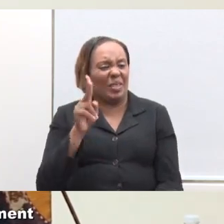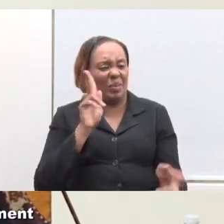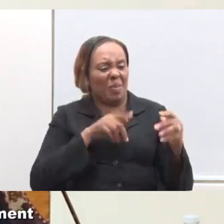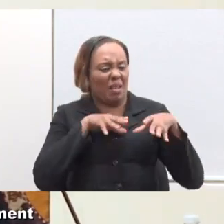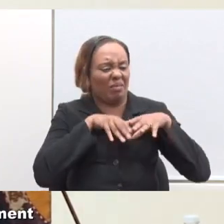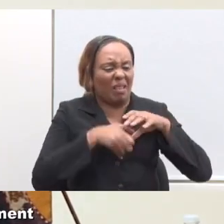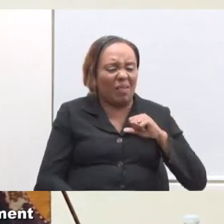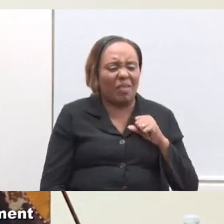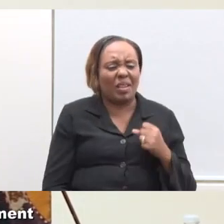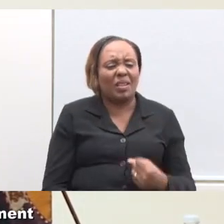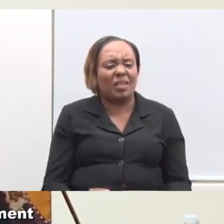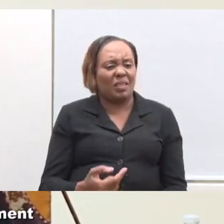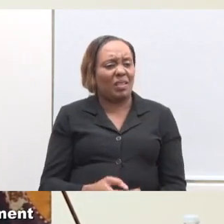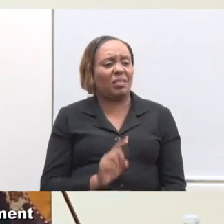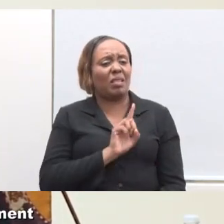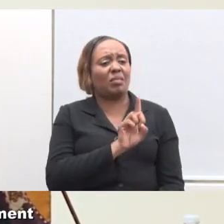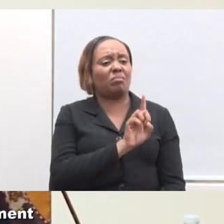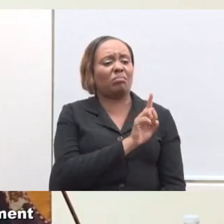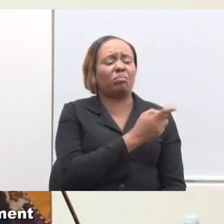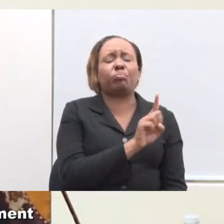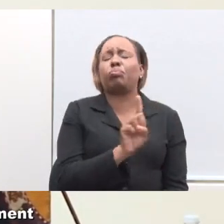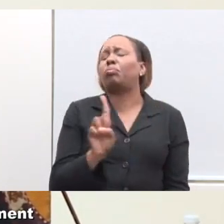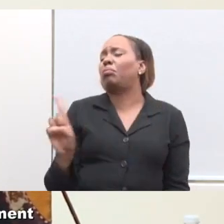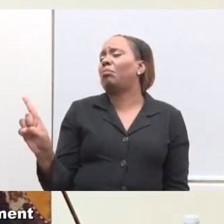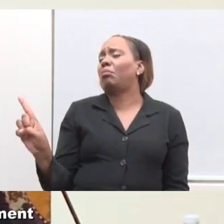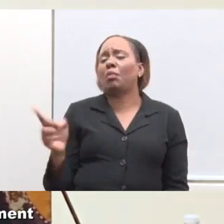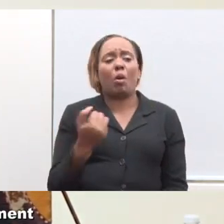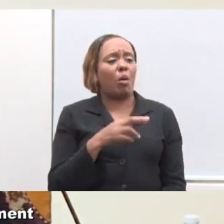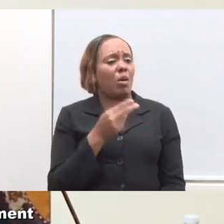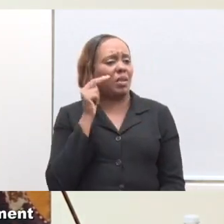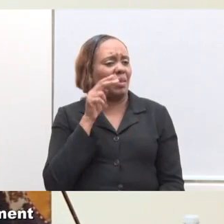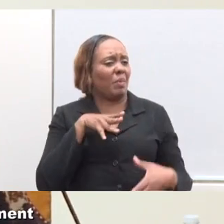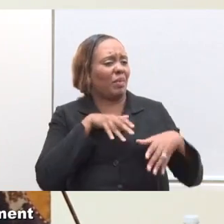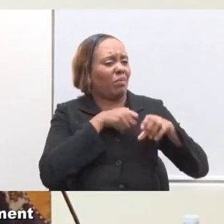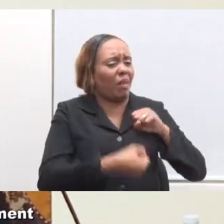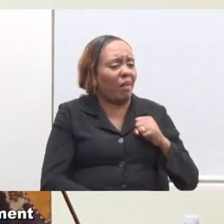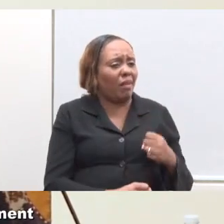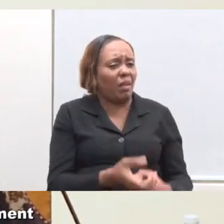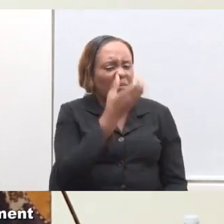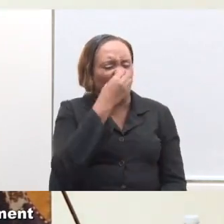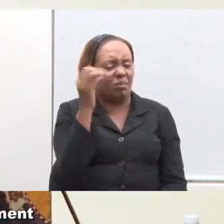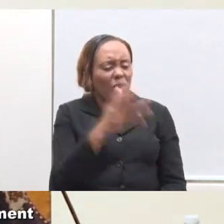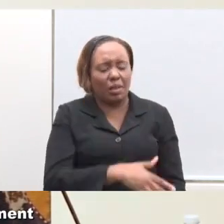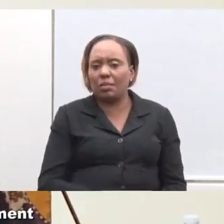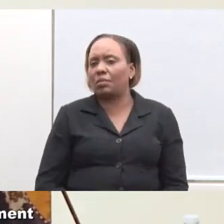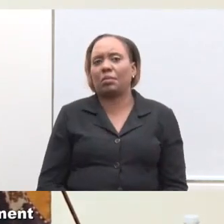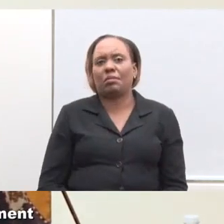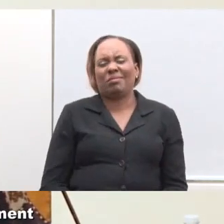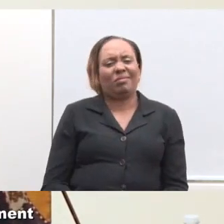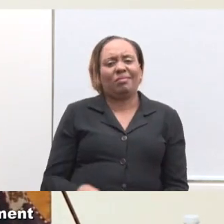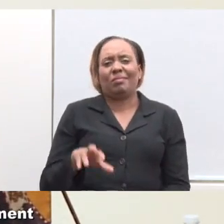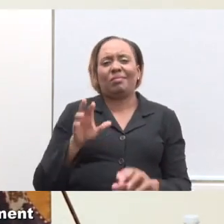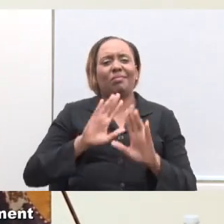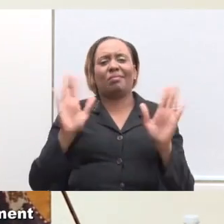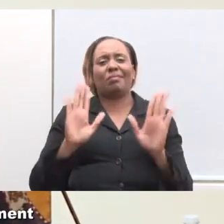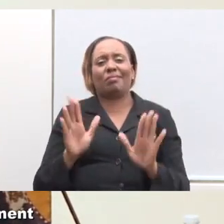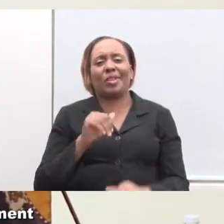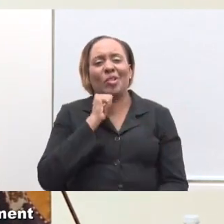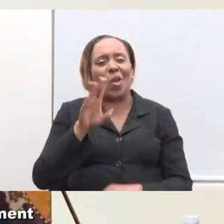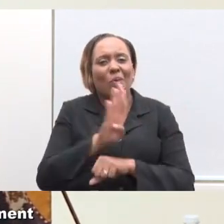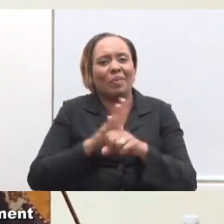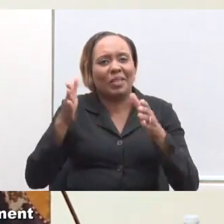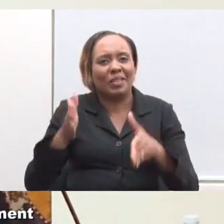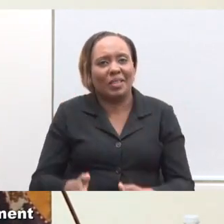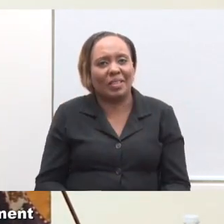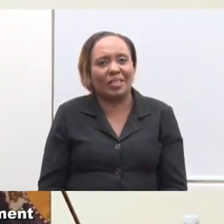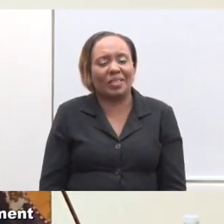see hardship and move long. We don't see people catching it and then say, that ain't nothing to do with me, so. And those who